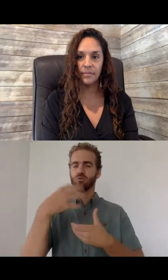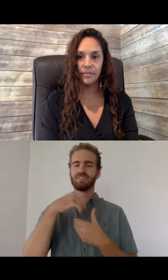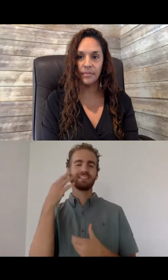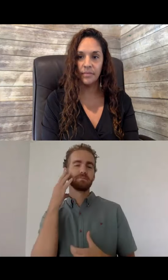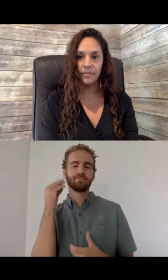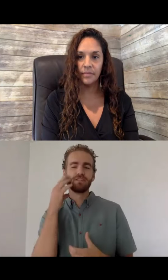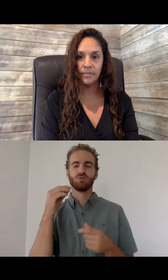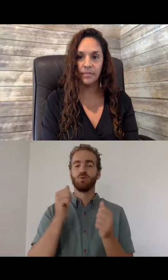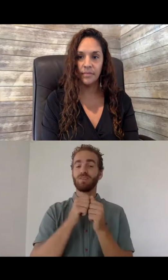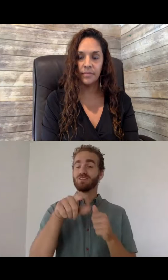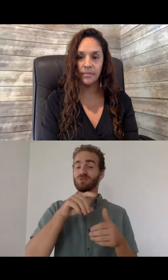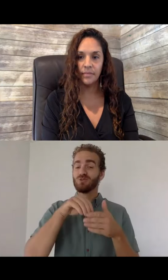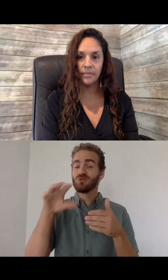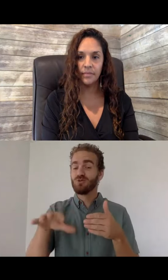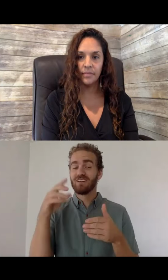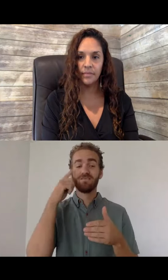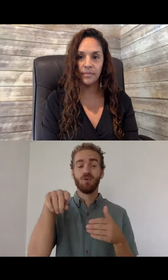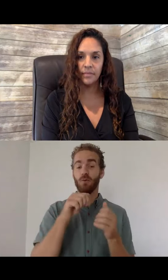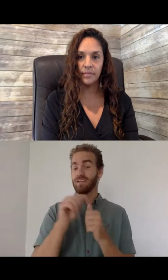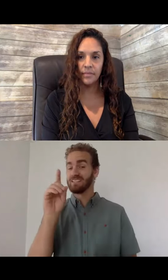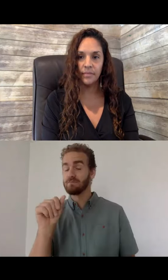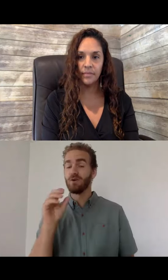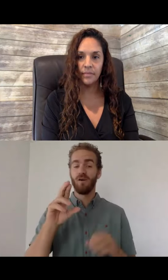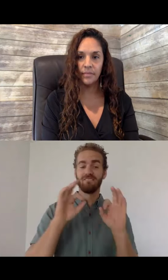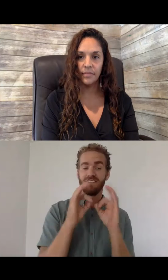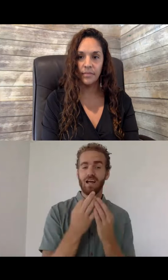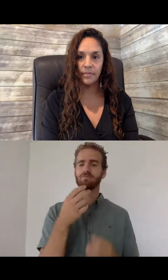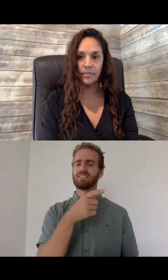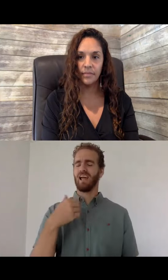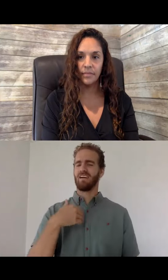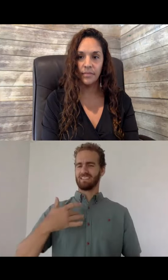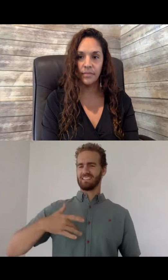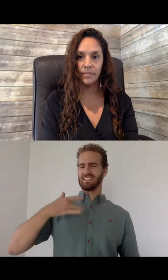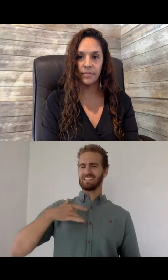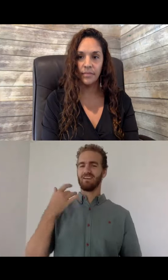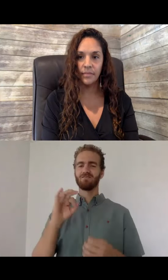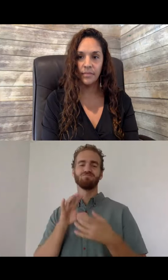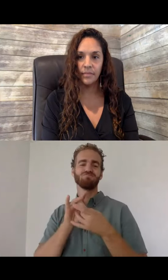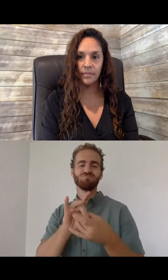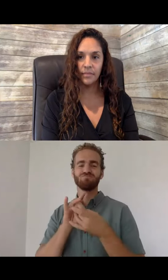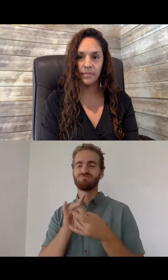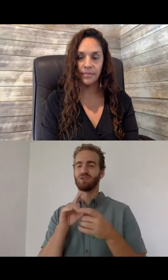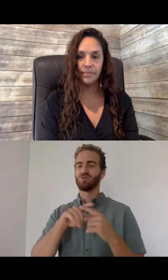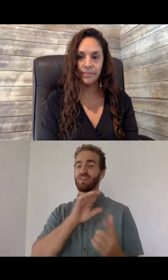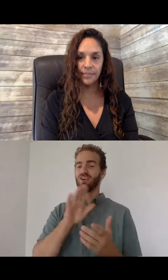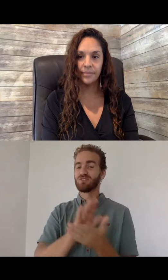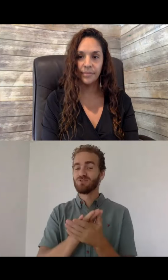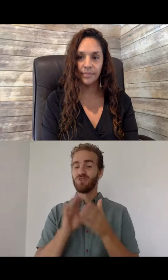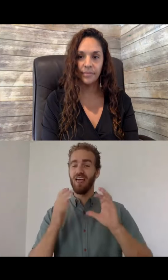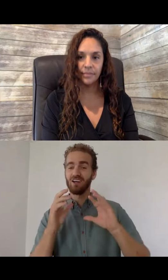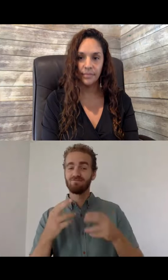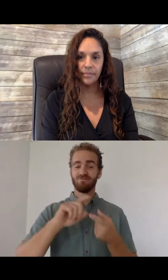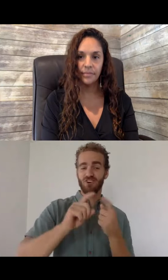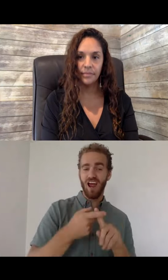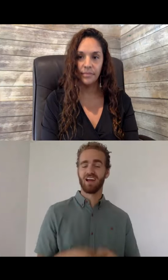Well, it's critical to increase that experience for students with disabilities or families that have differences. They have that feeling